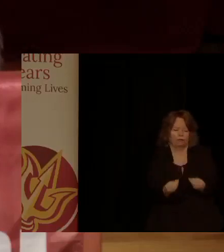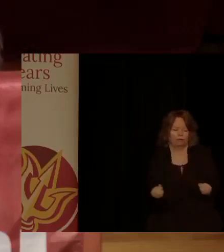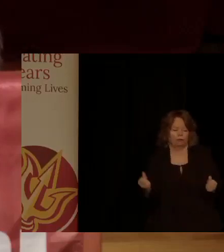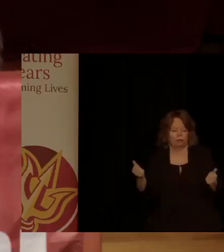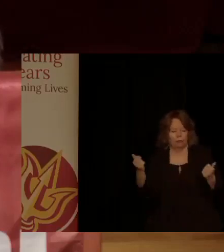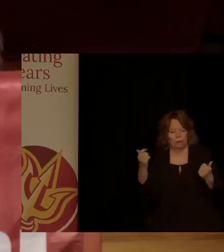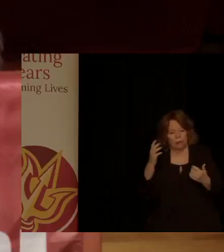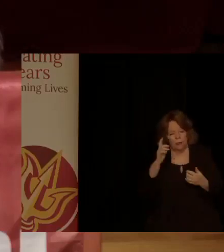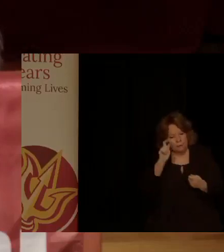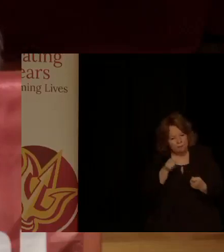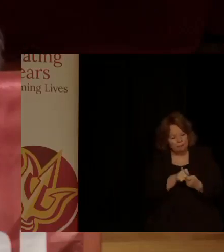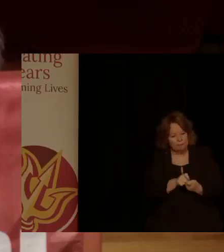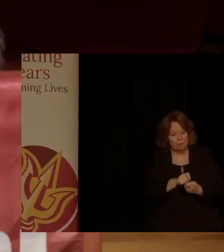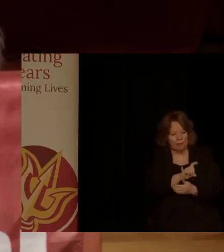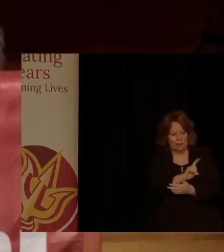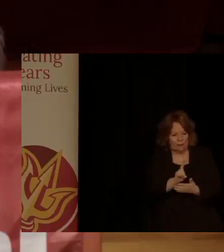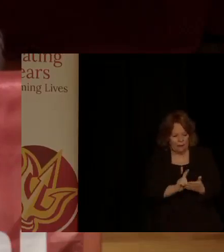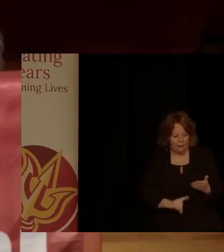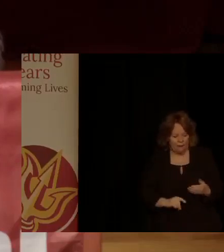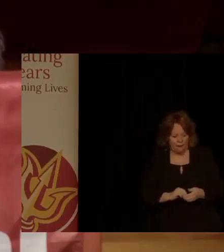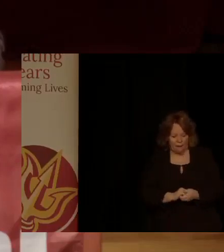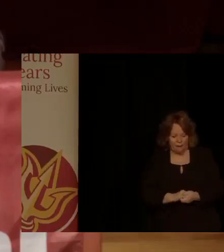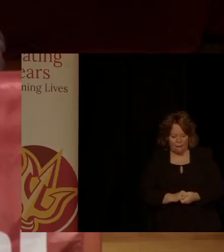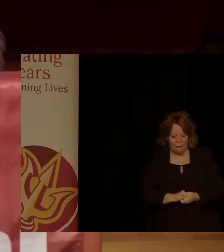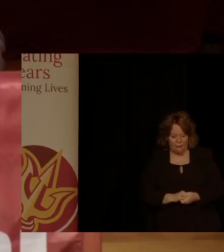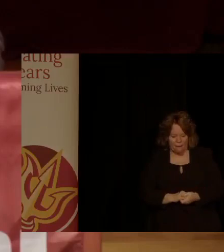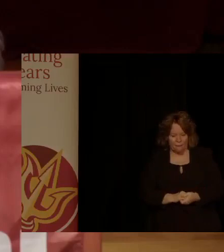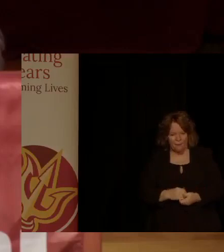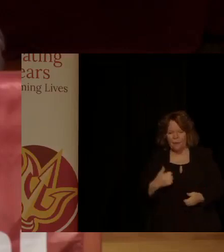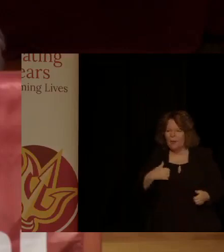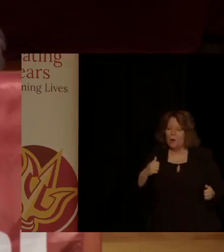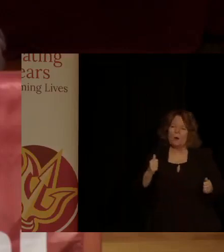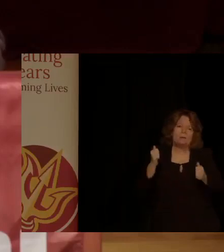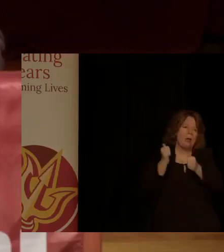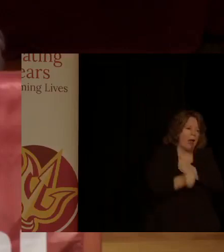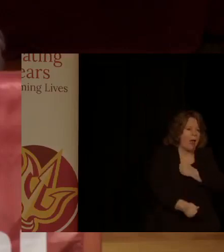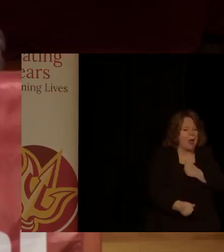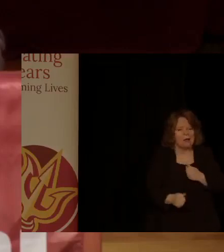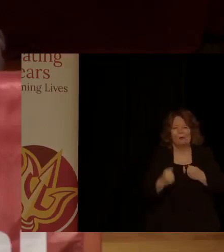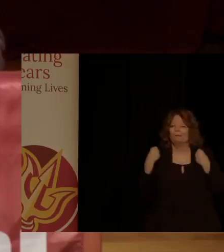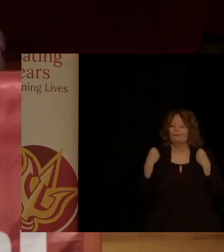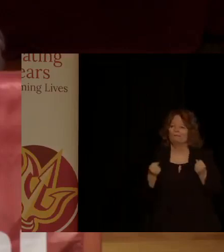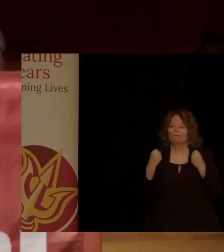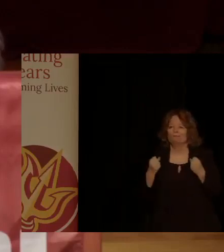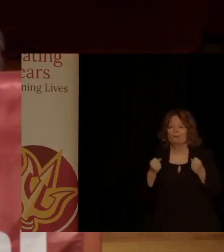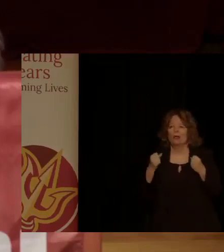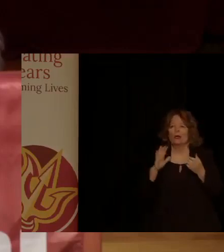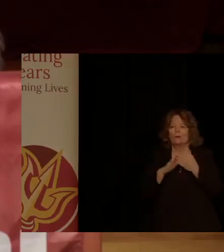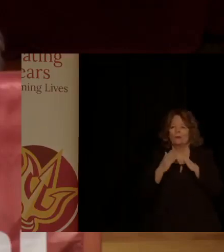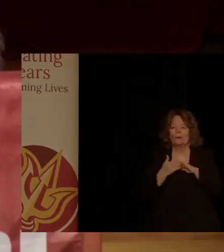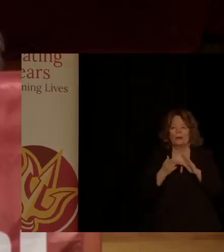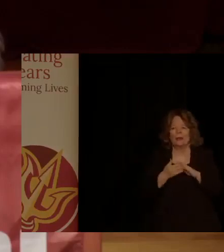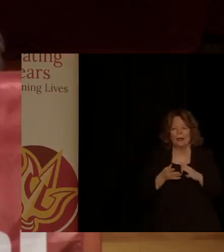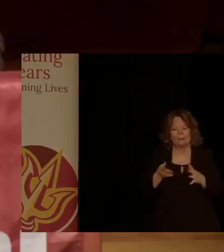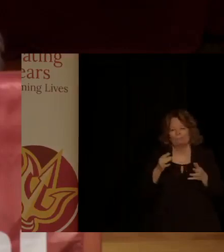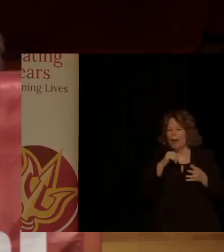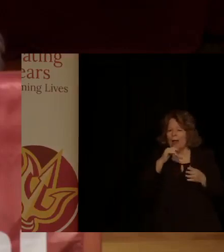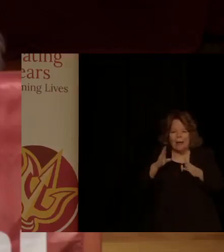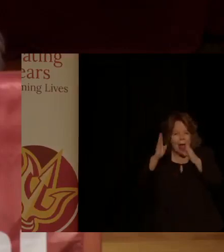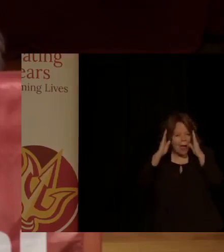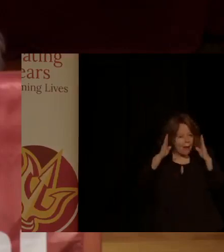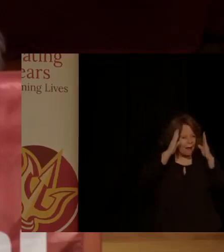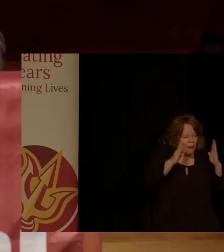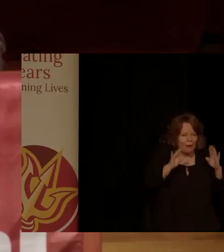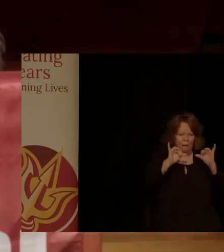design. We walk, ride, or drive through our community, paying no attention to the engineers, craftspeople,